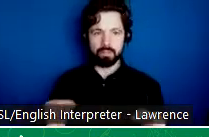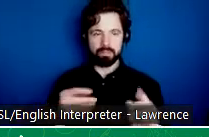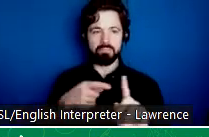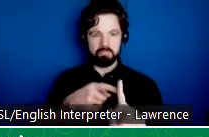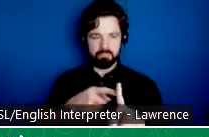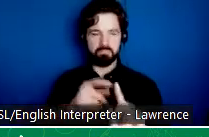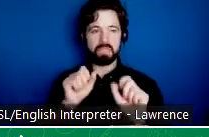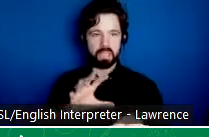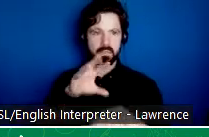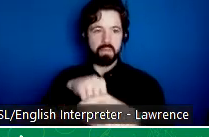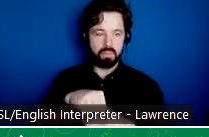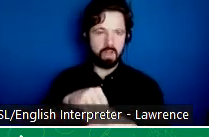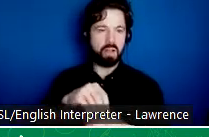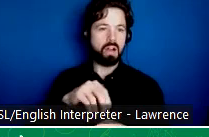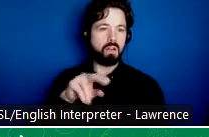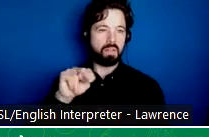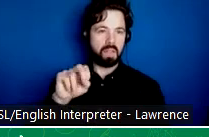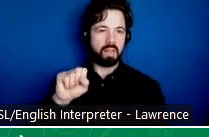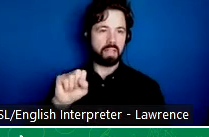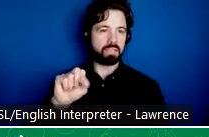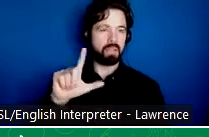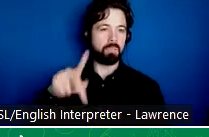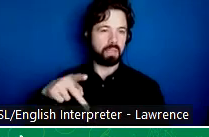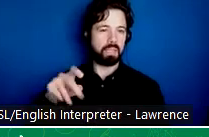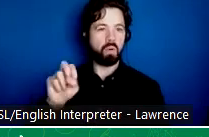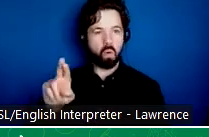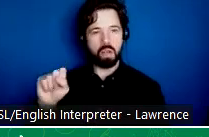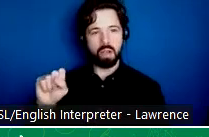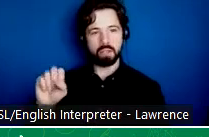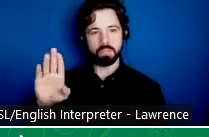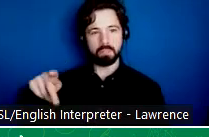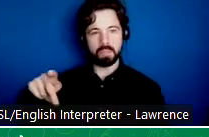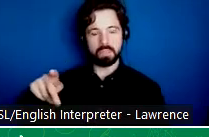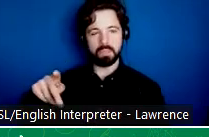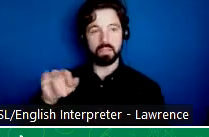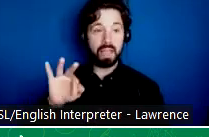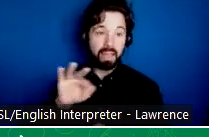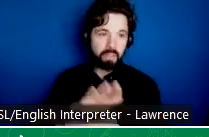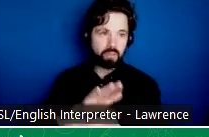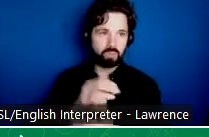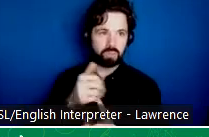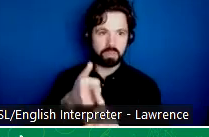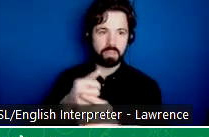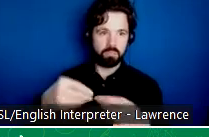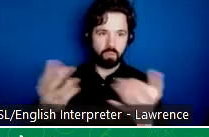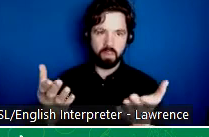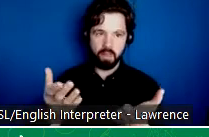School Lunch Program or School Breakfast Program at a participating school. And so this can be done through many